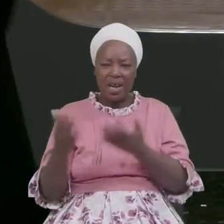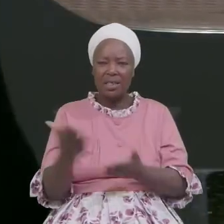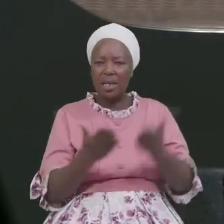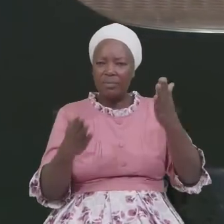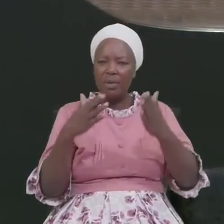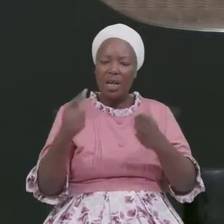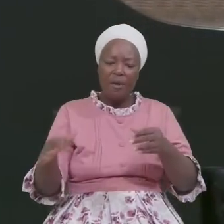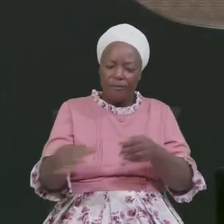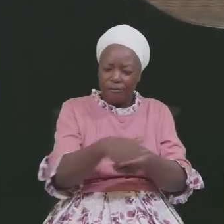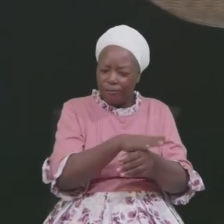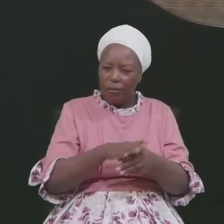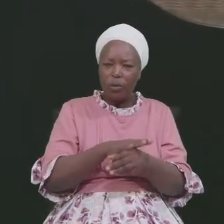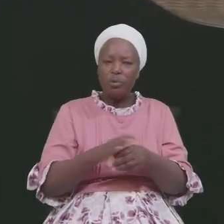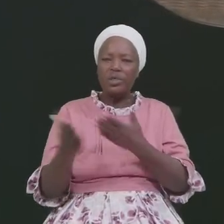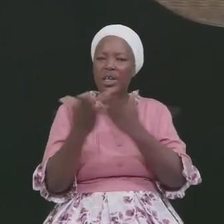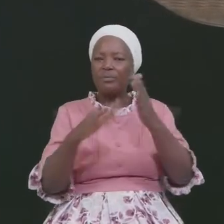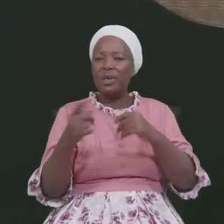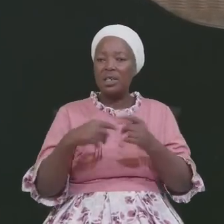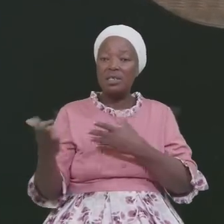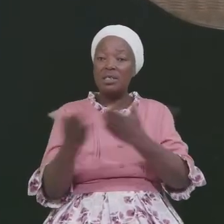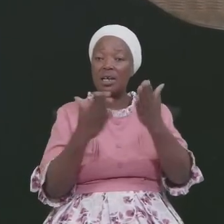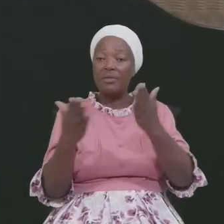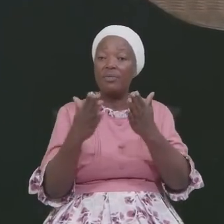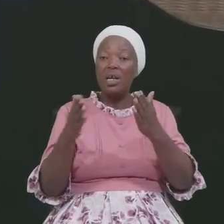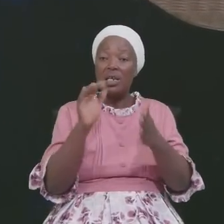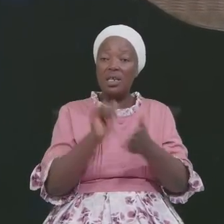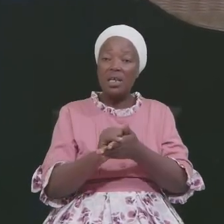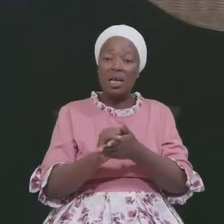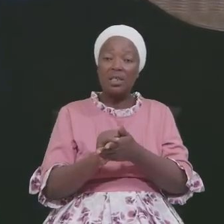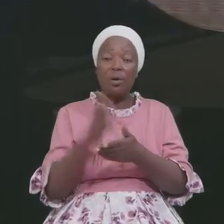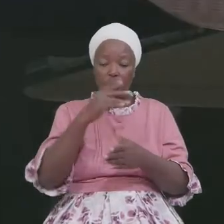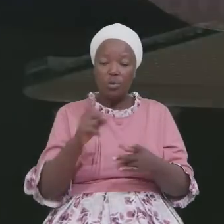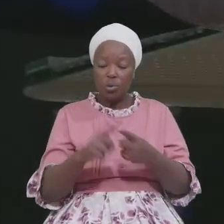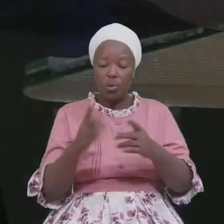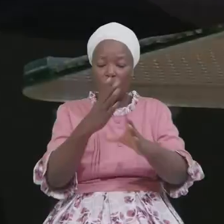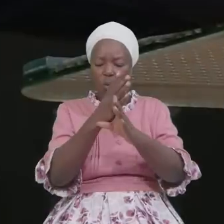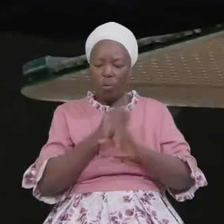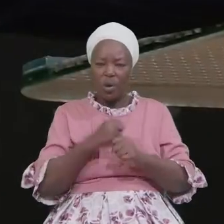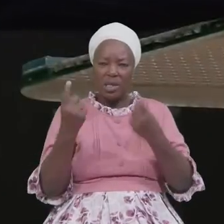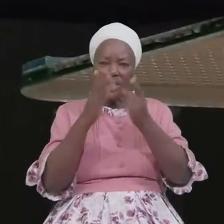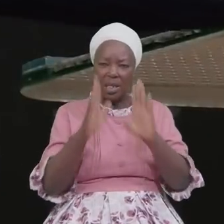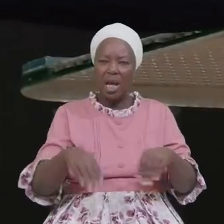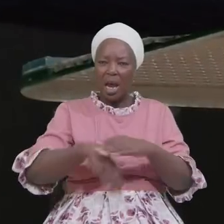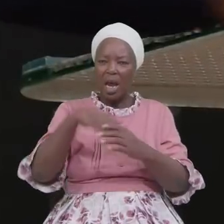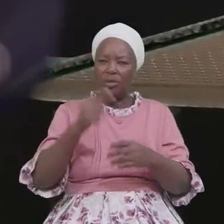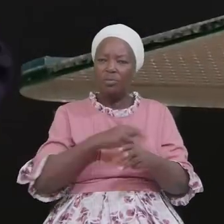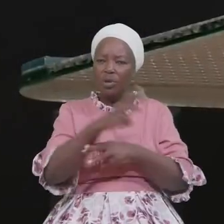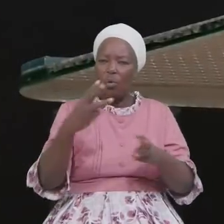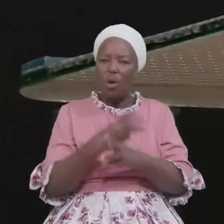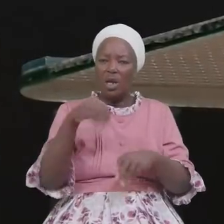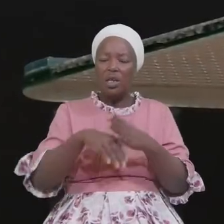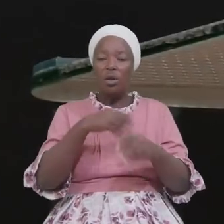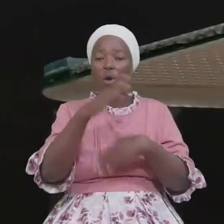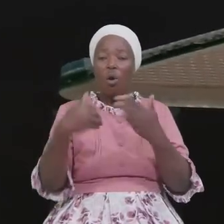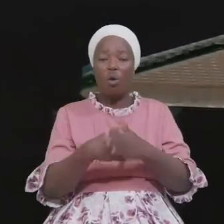full sacrifice, the sacrifice that will bring sinners out of the world in every generation